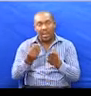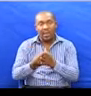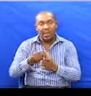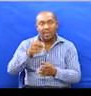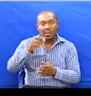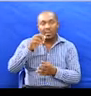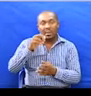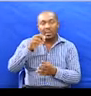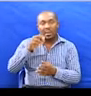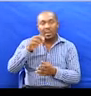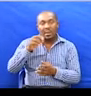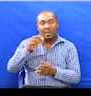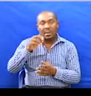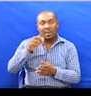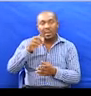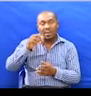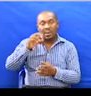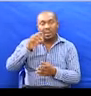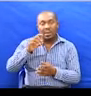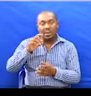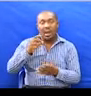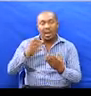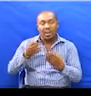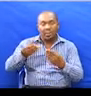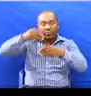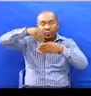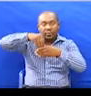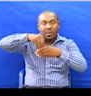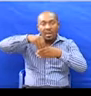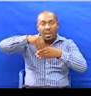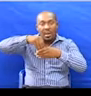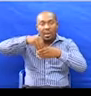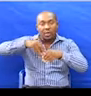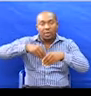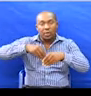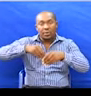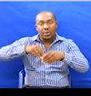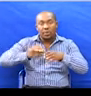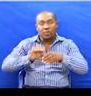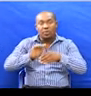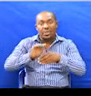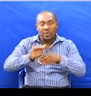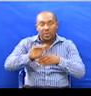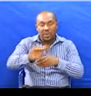Hemoglobin is a protein. Hemoglobin is a protein used in transportation of oxygen in invertebrates.